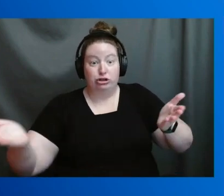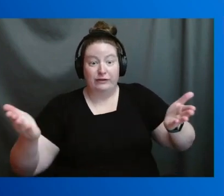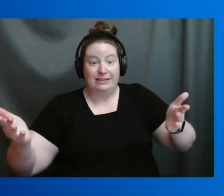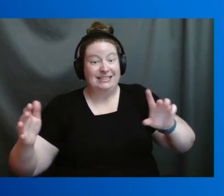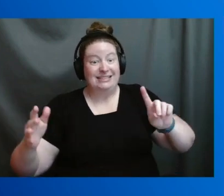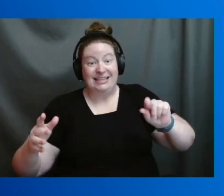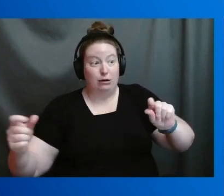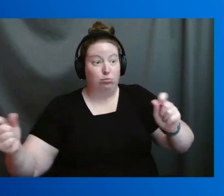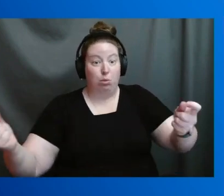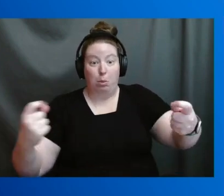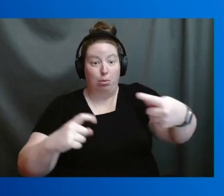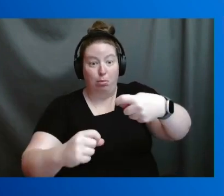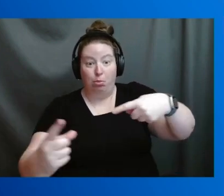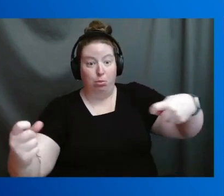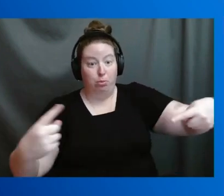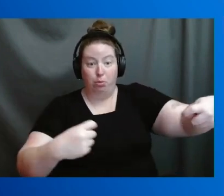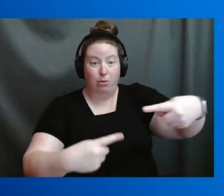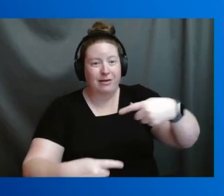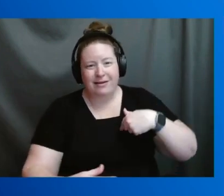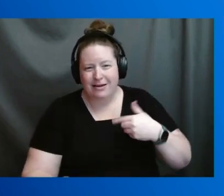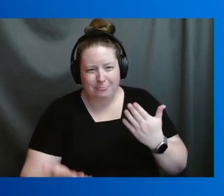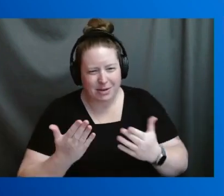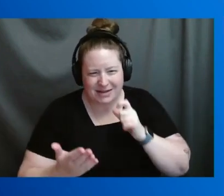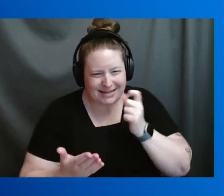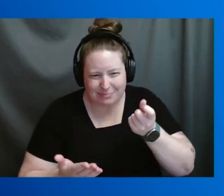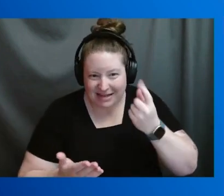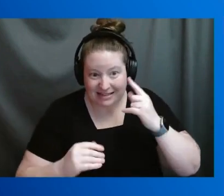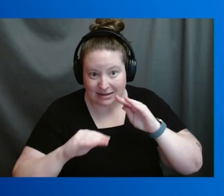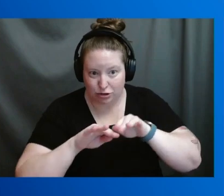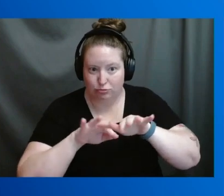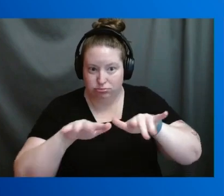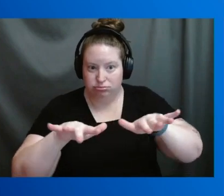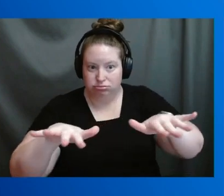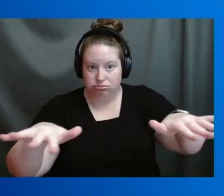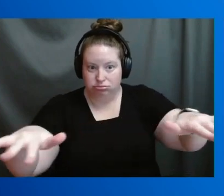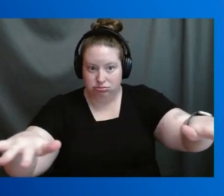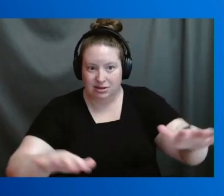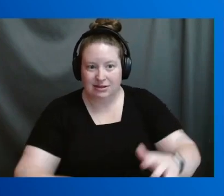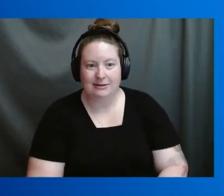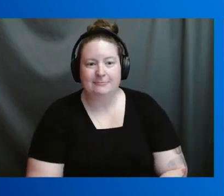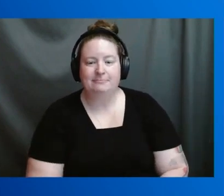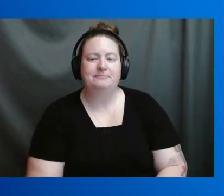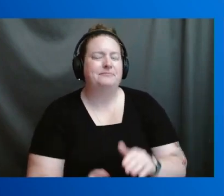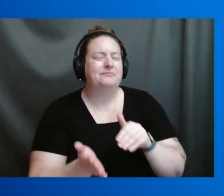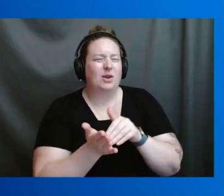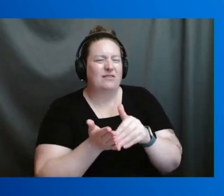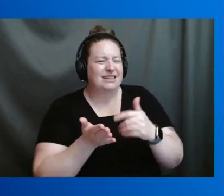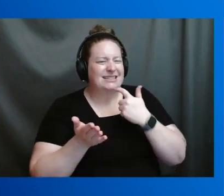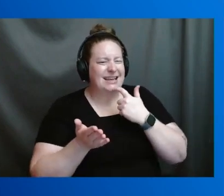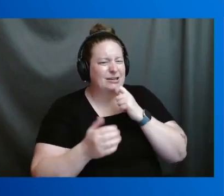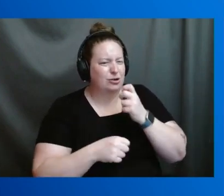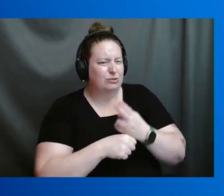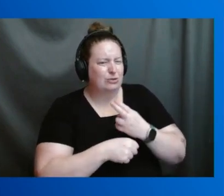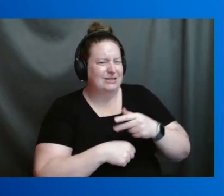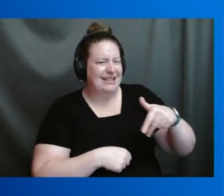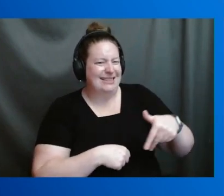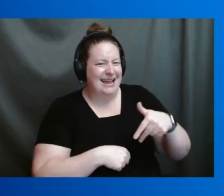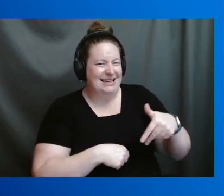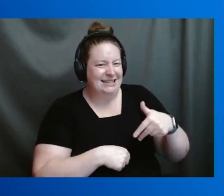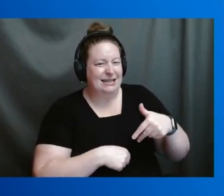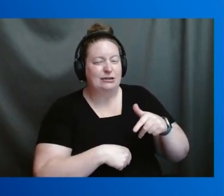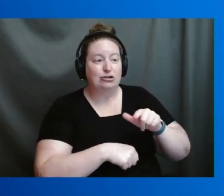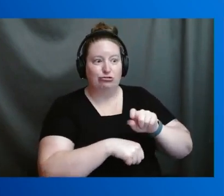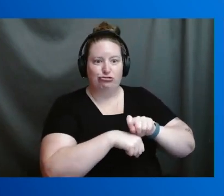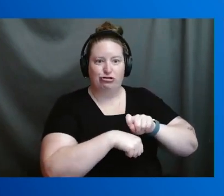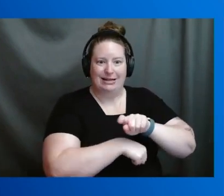probably doesn't make sense for you to spray it out that way. We often talk about don't use Lambda to transport, use it to transform, right? Like